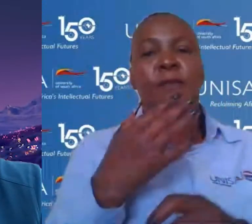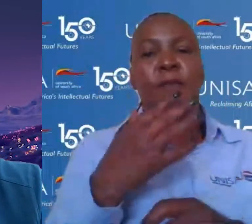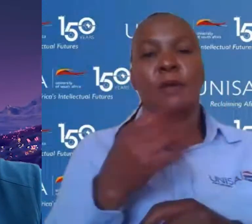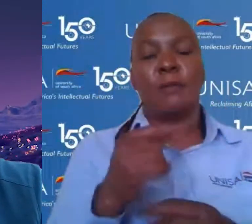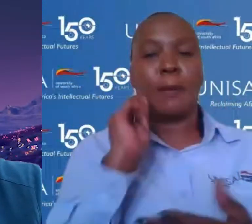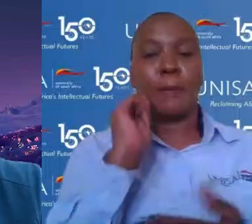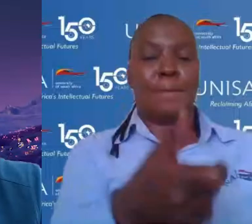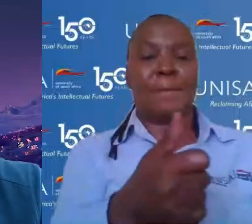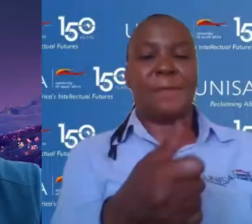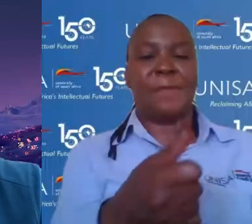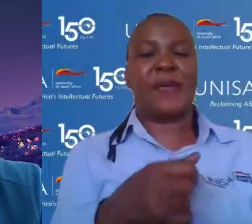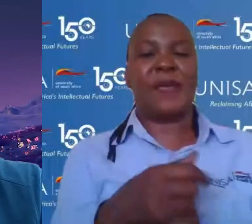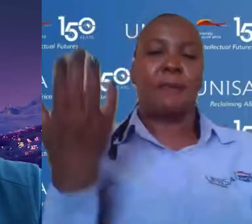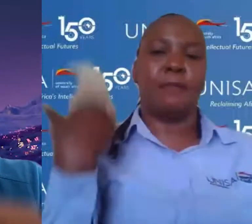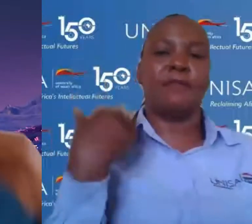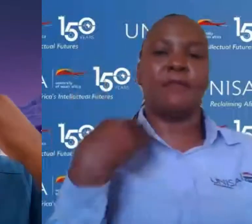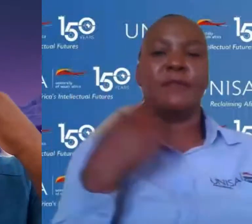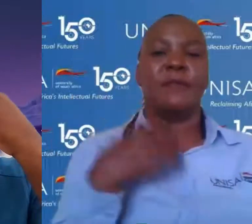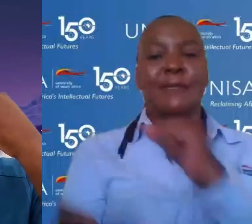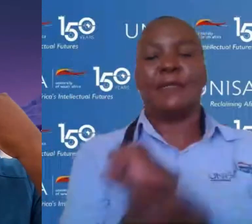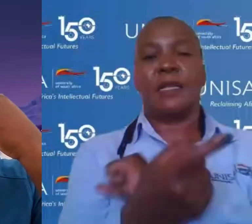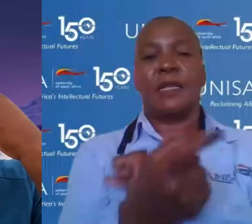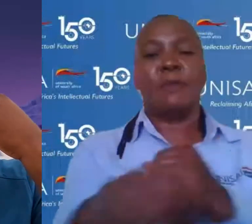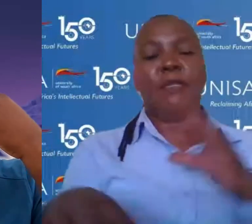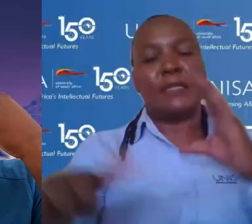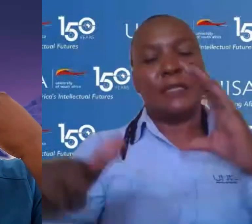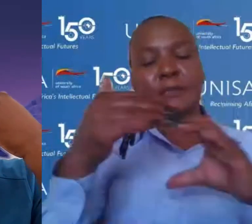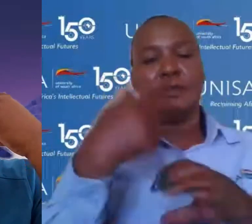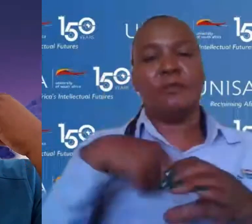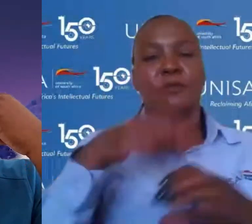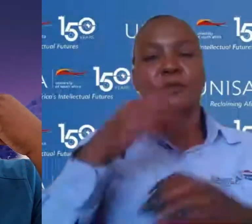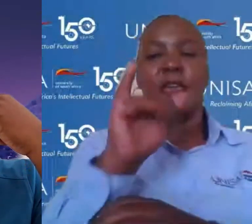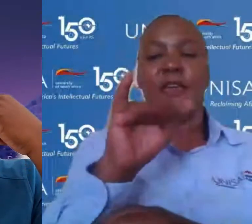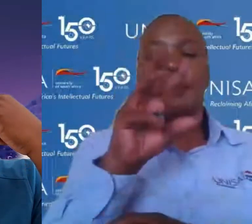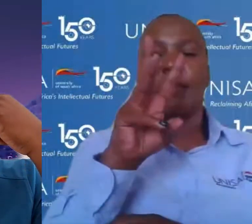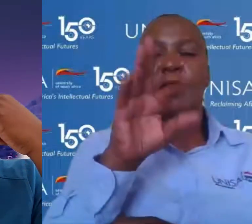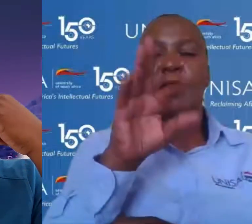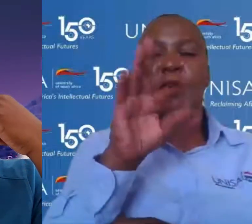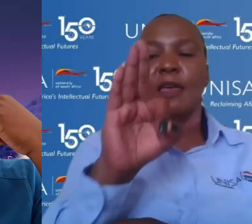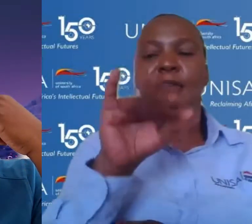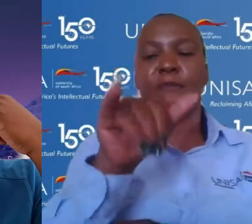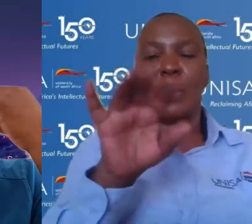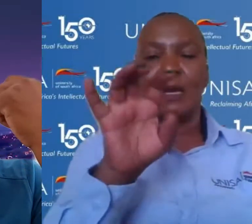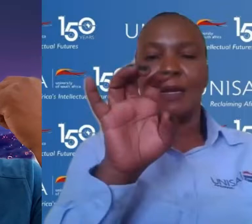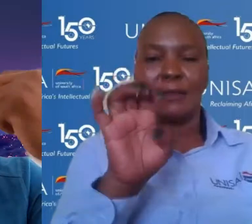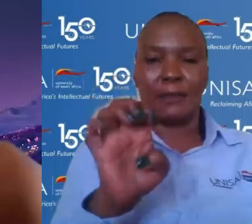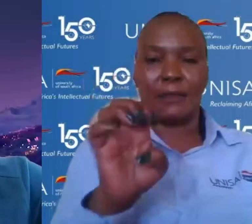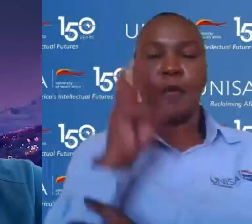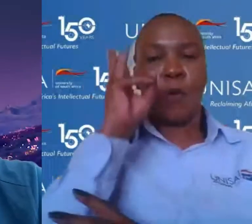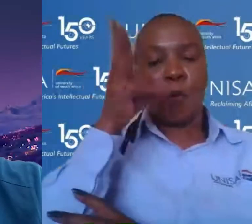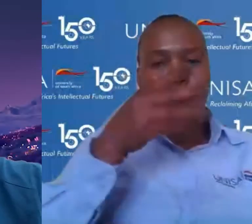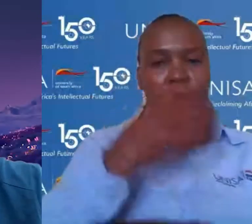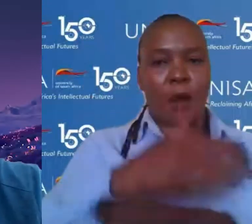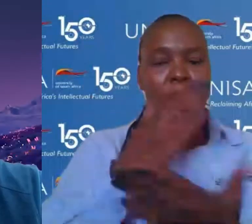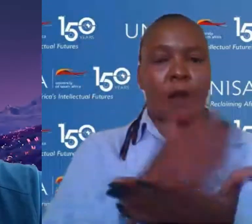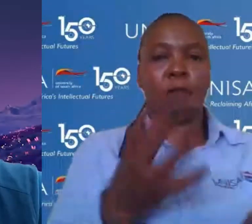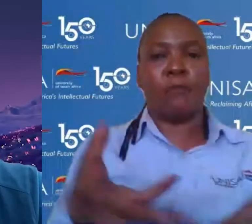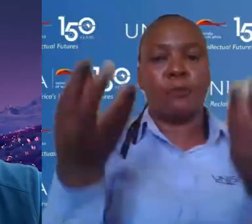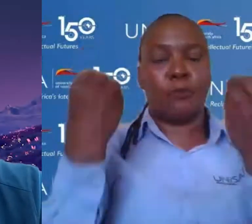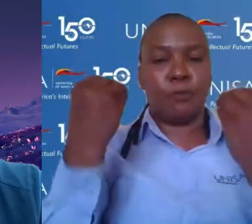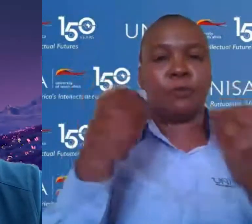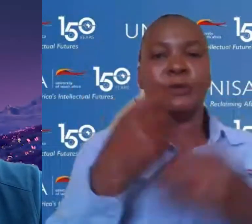in the previous session. Please send an email to FYE. I will ensure that I get an answer for you